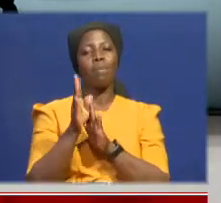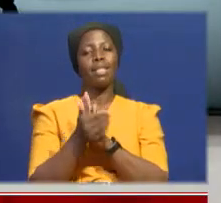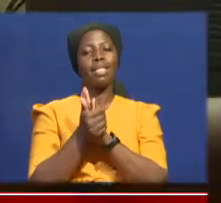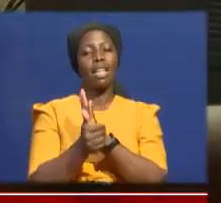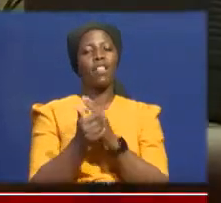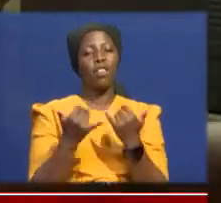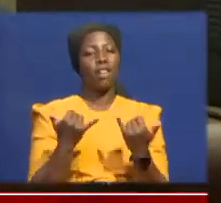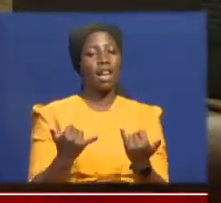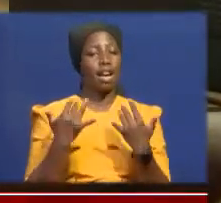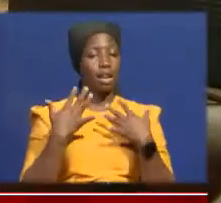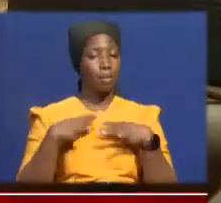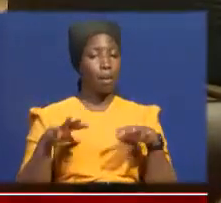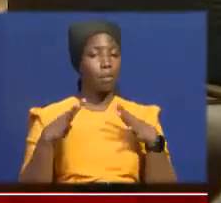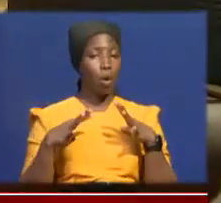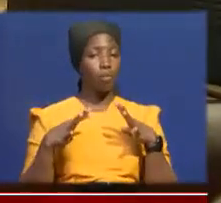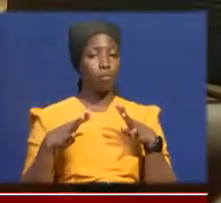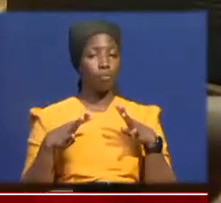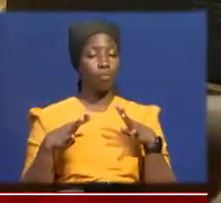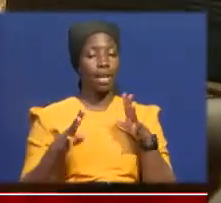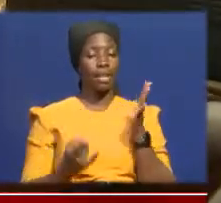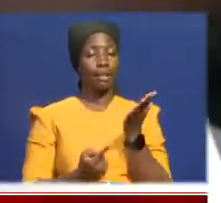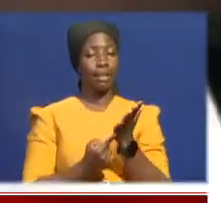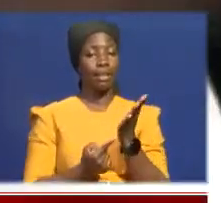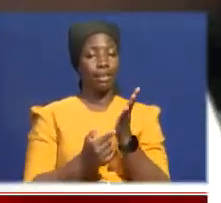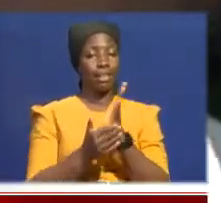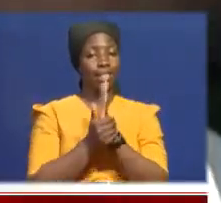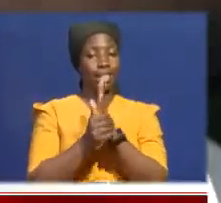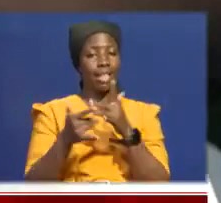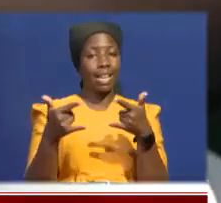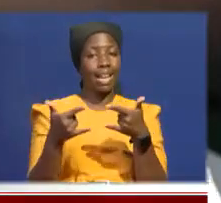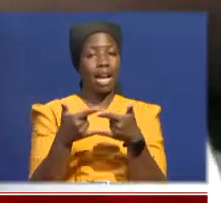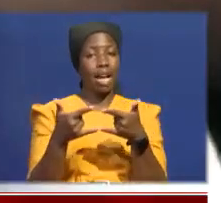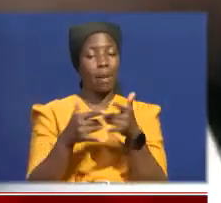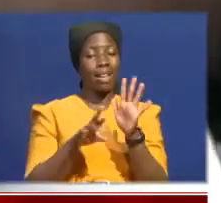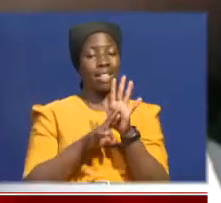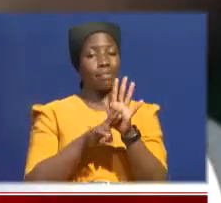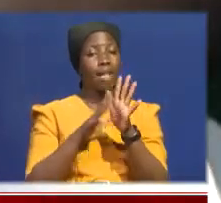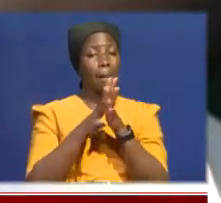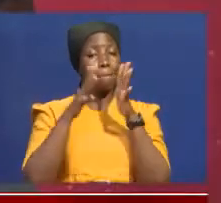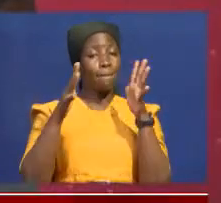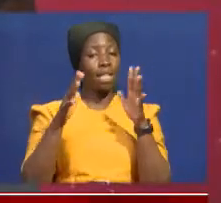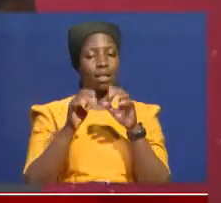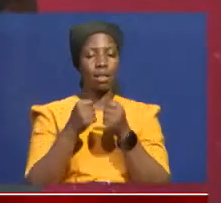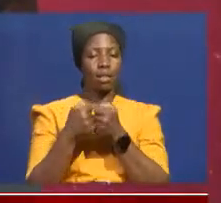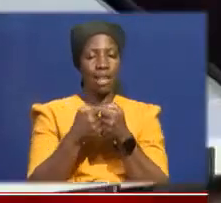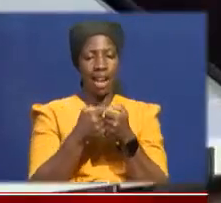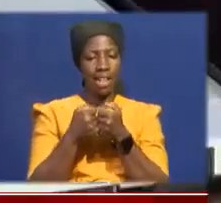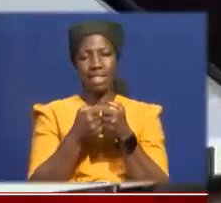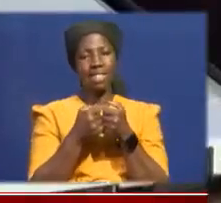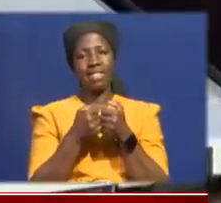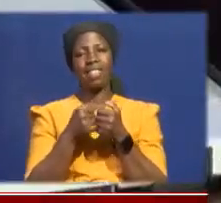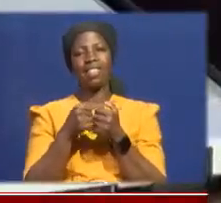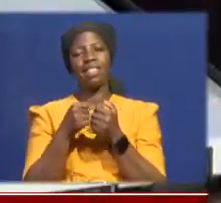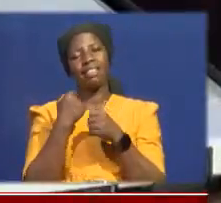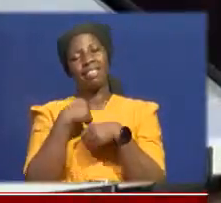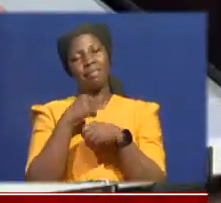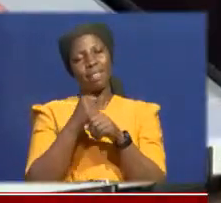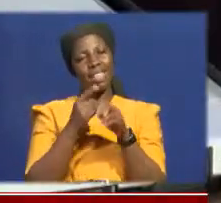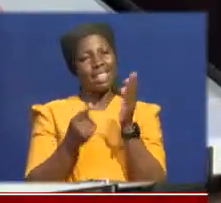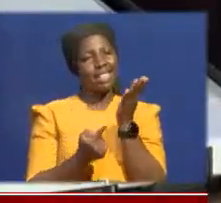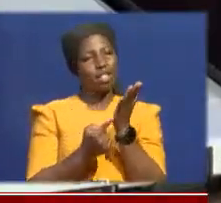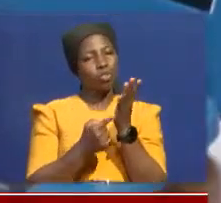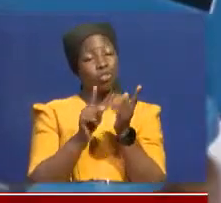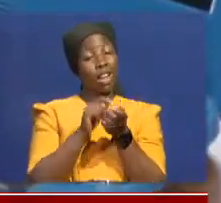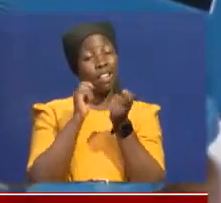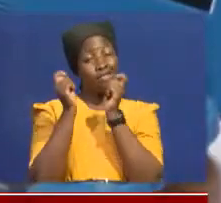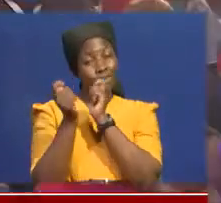people. The digital skills gap represents a major challenge slowing down the digital transformation of the